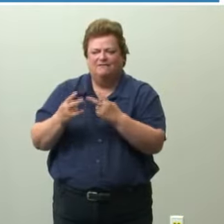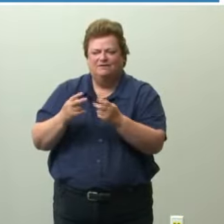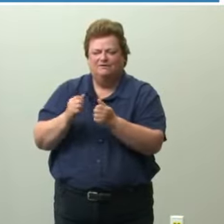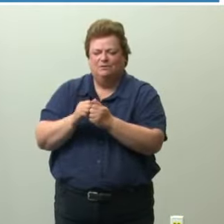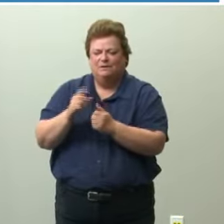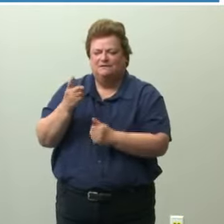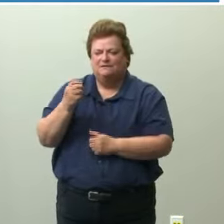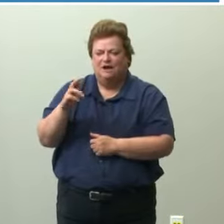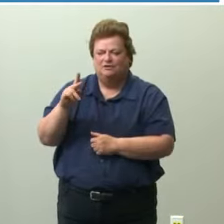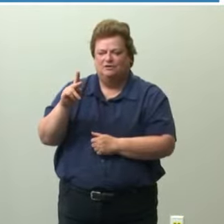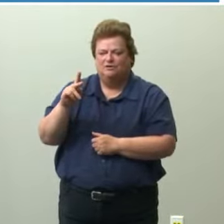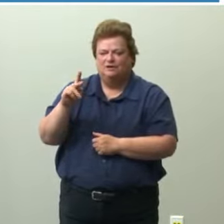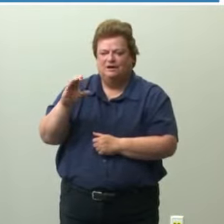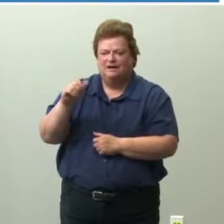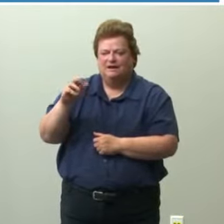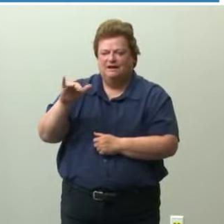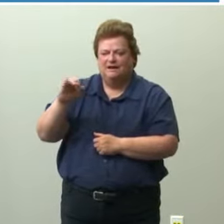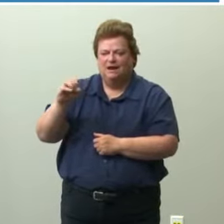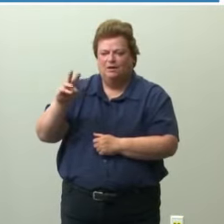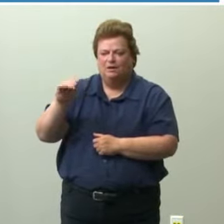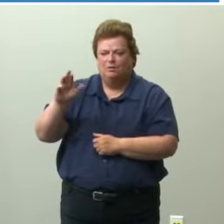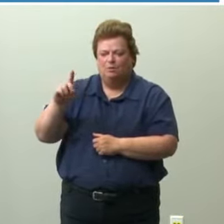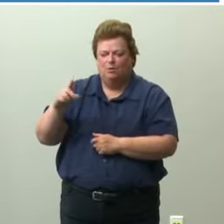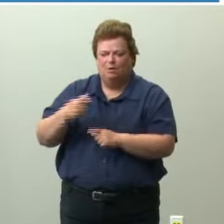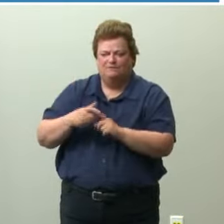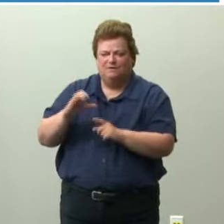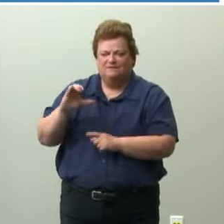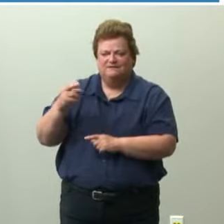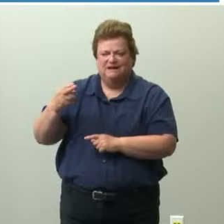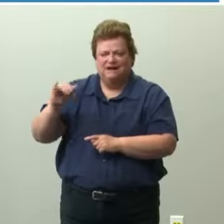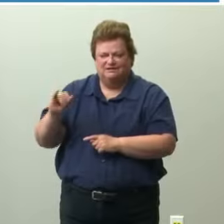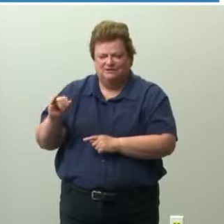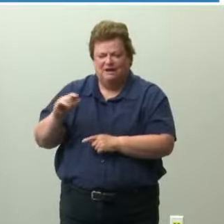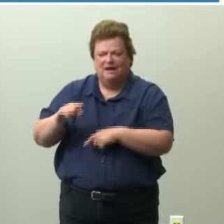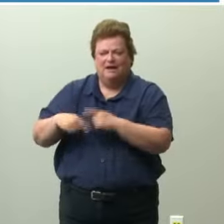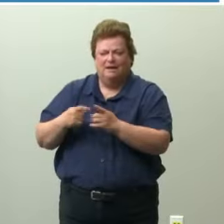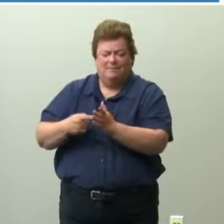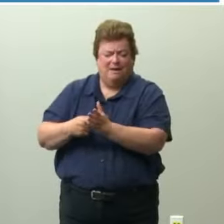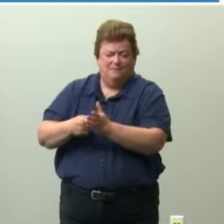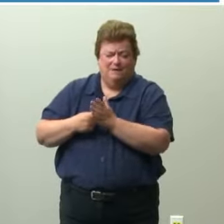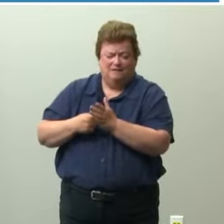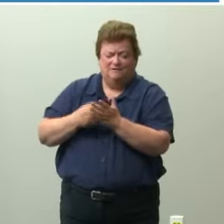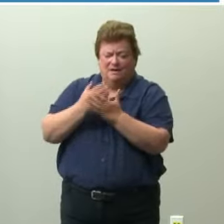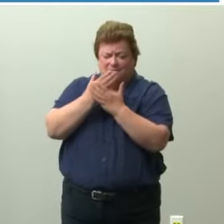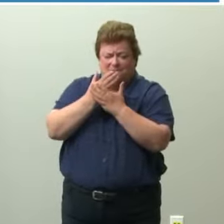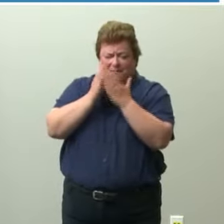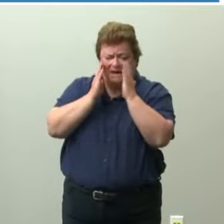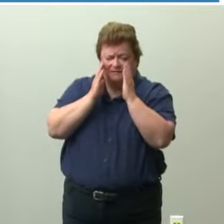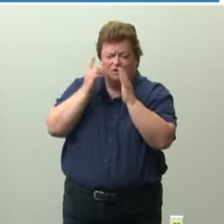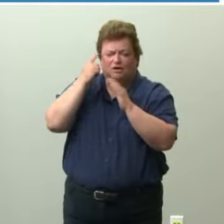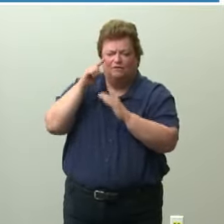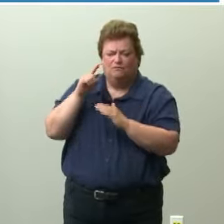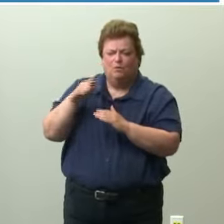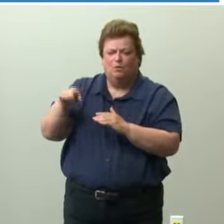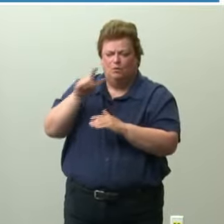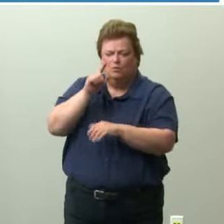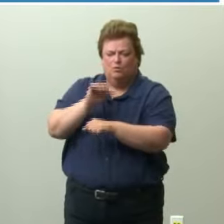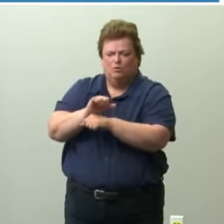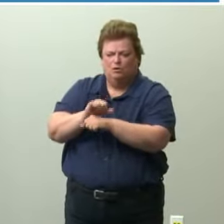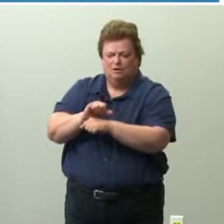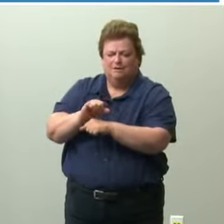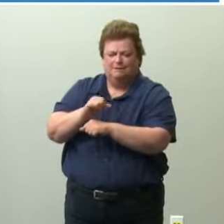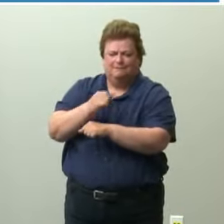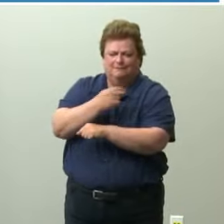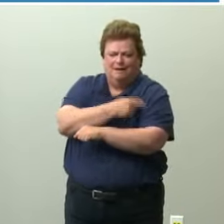Carrie Ward from CHI about mandating mask mandates for healthcare professionals. And